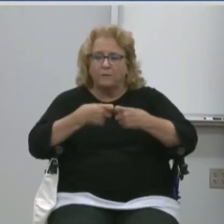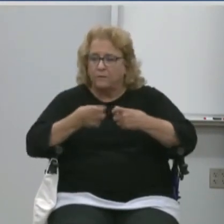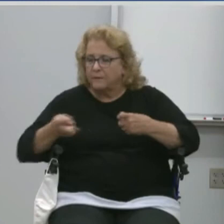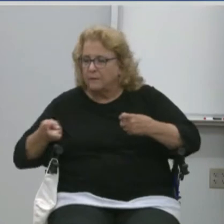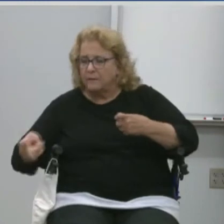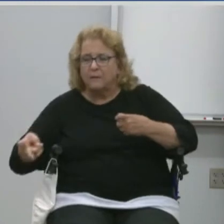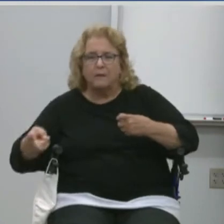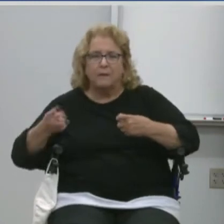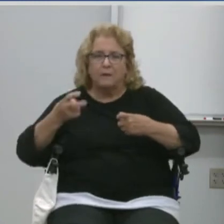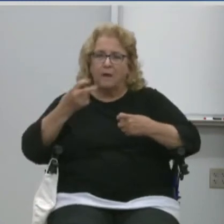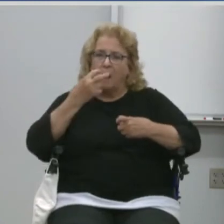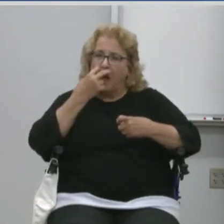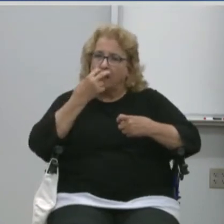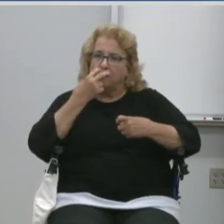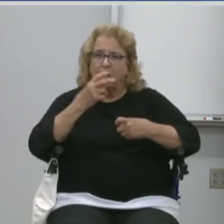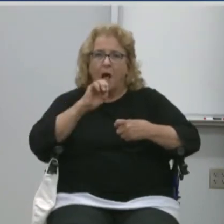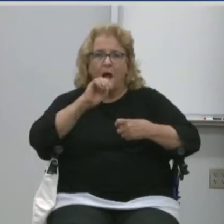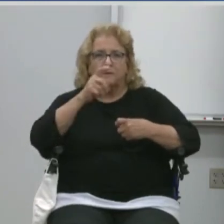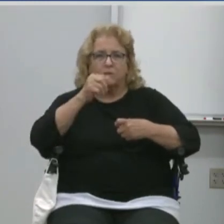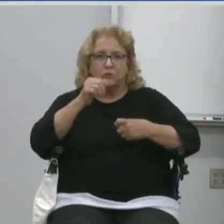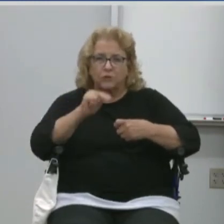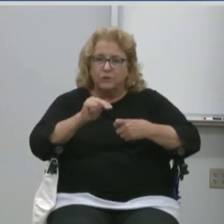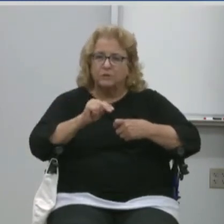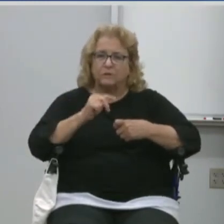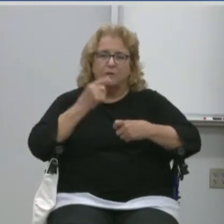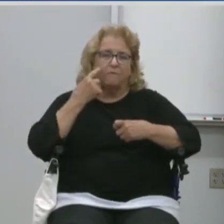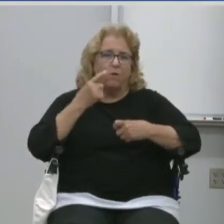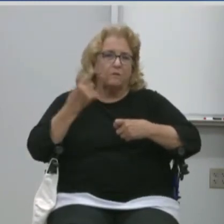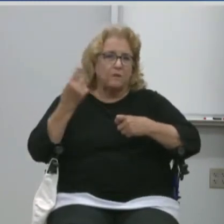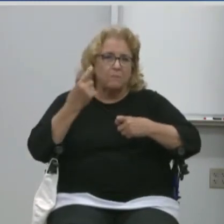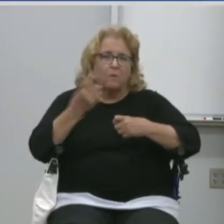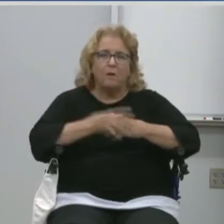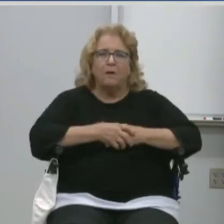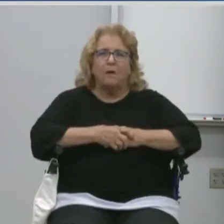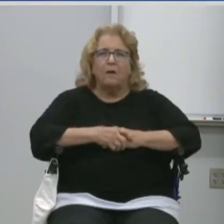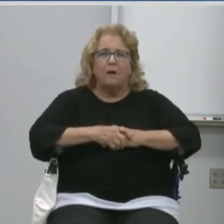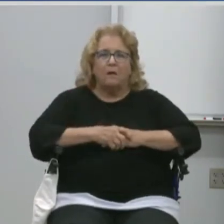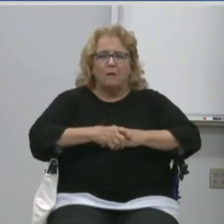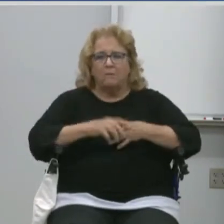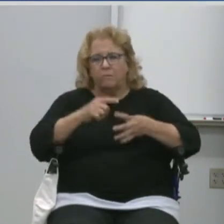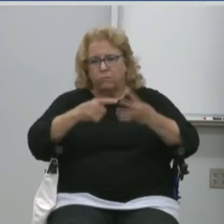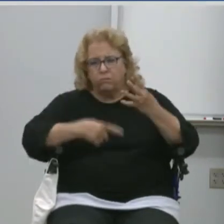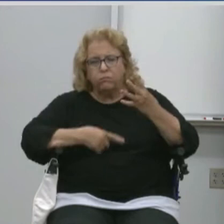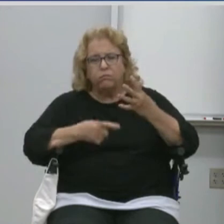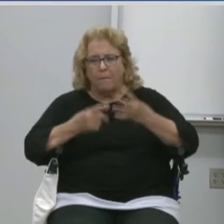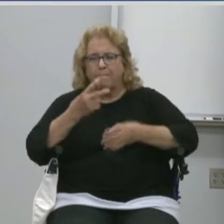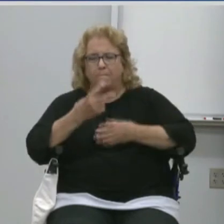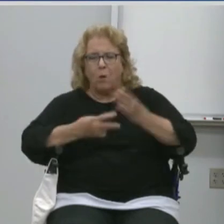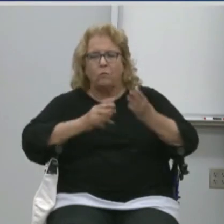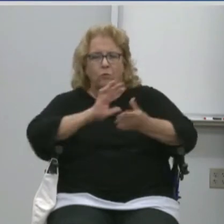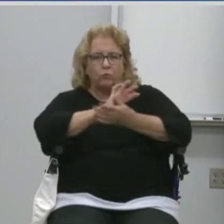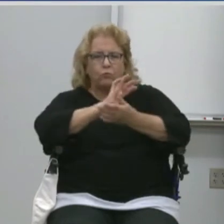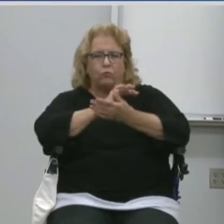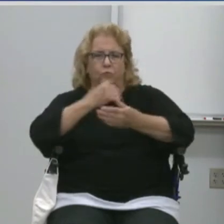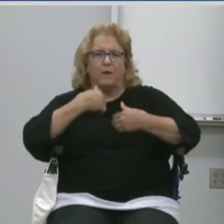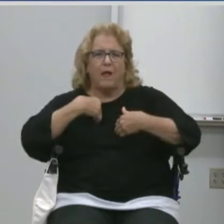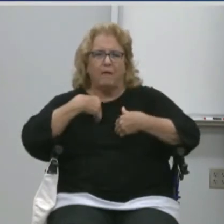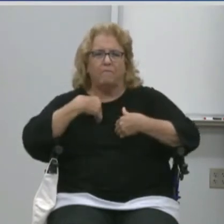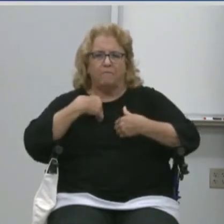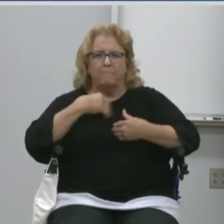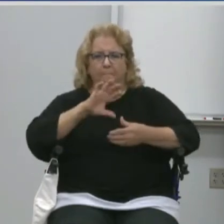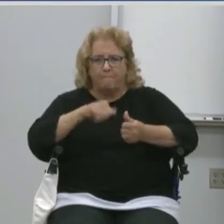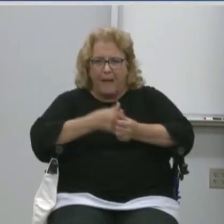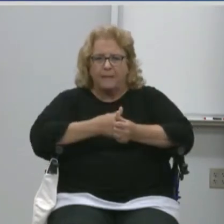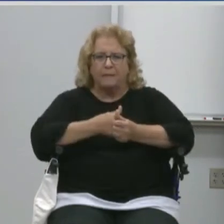able to plug that oxygen concentrator in, and both of those schools are generator backup. So